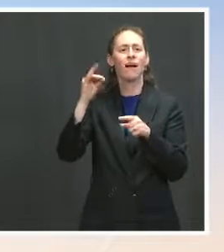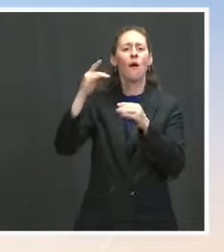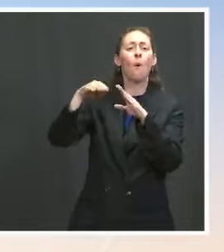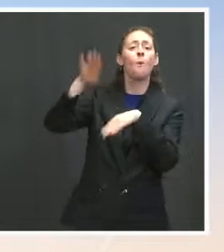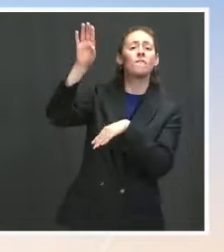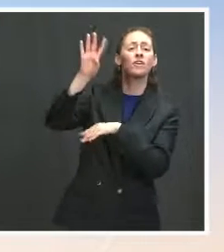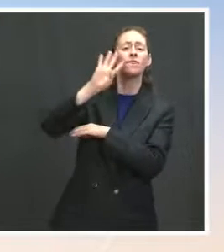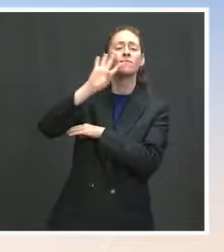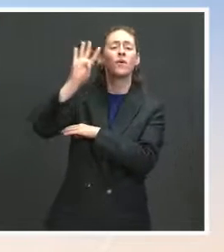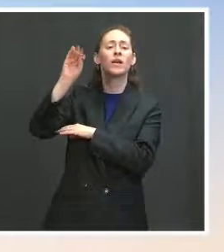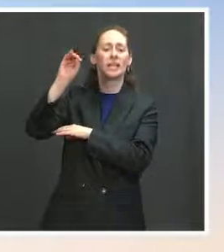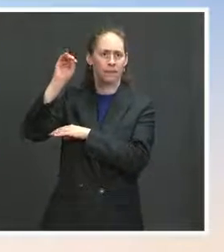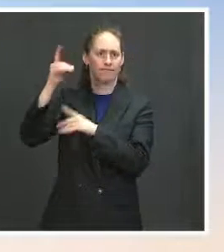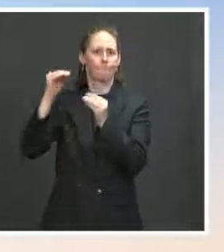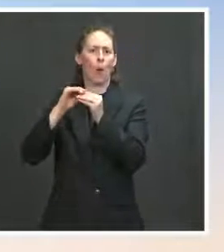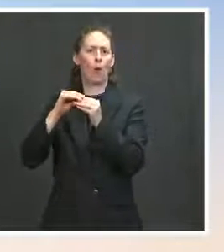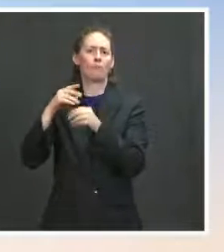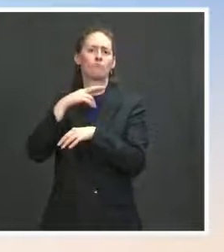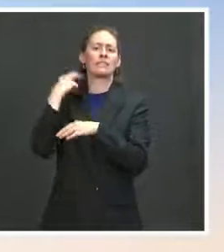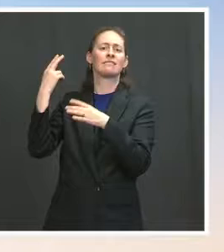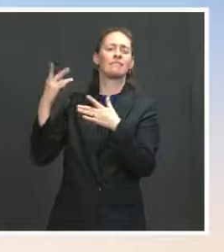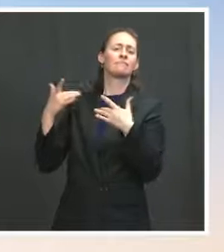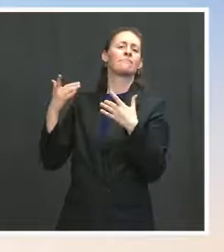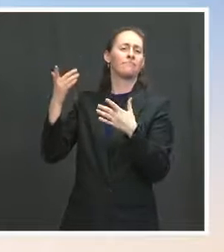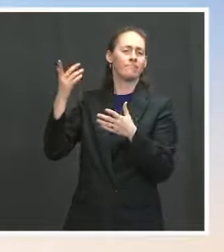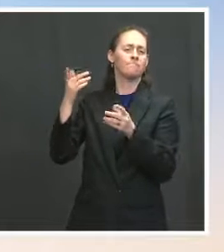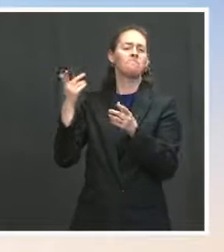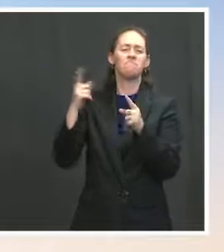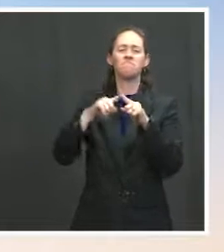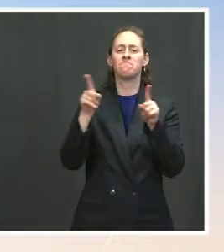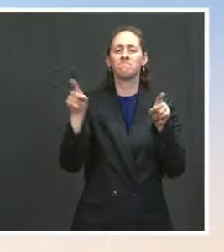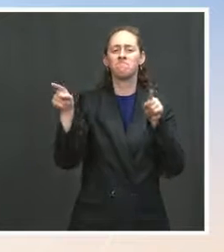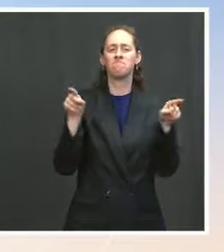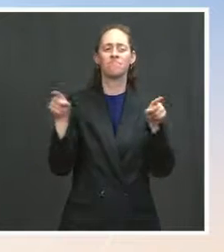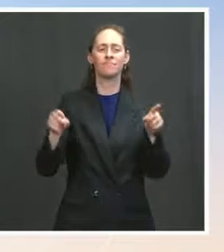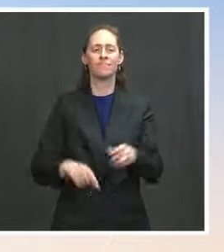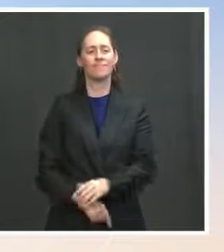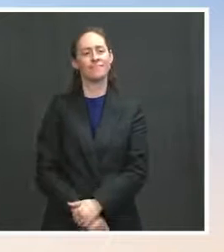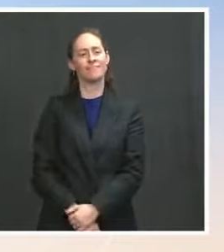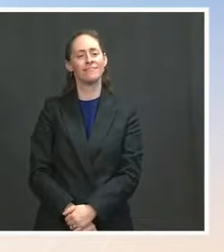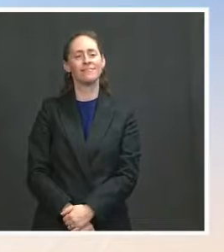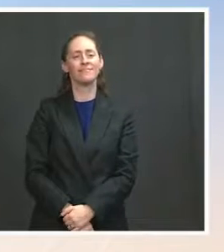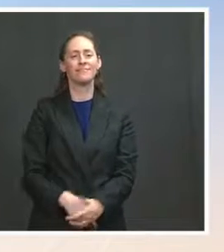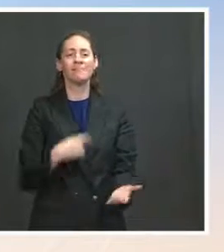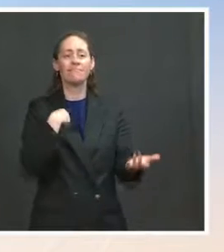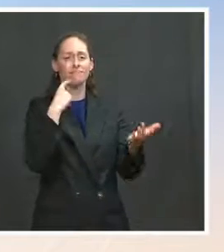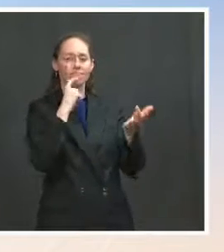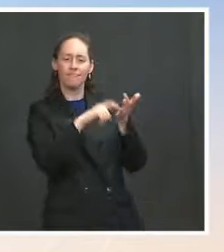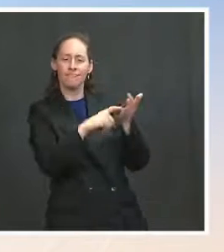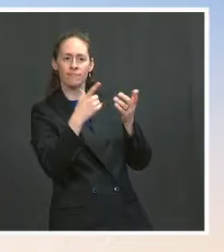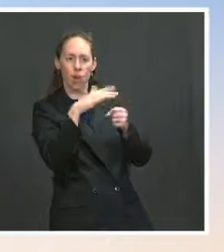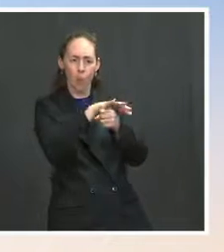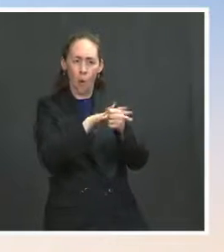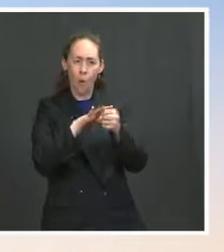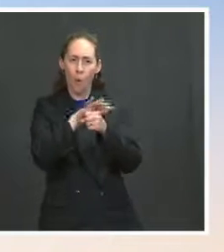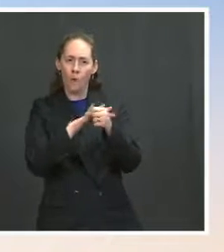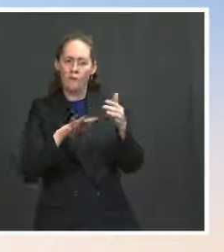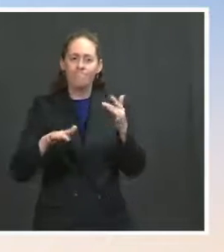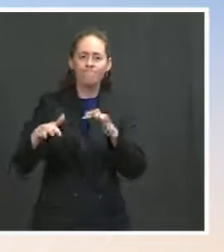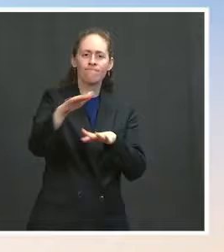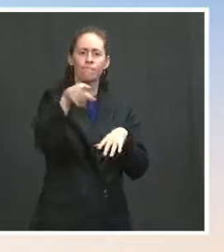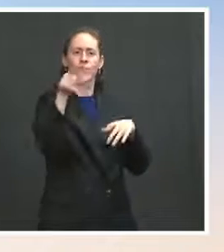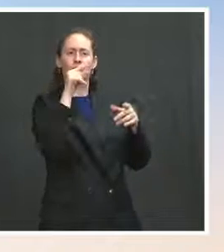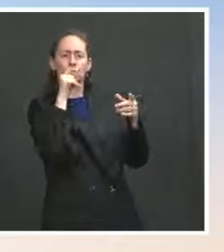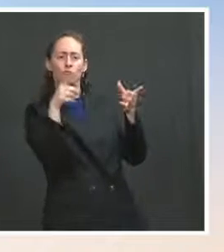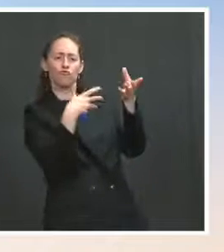percentage. So again, what we've learned from our data is that local engagement, working with trusted voices, maybe it's the